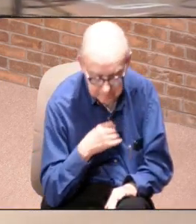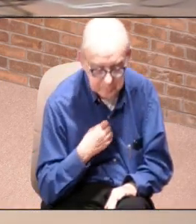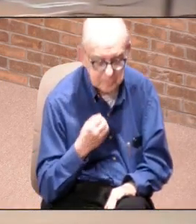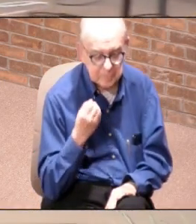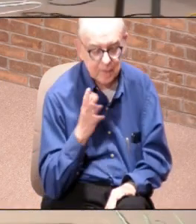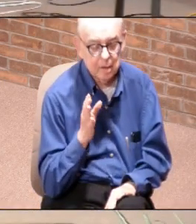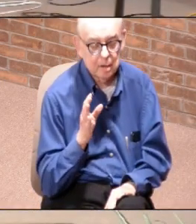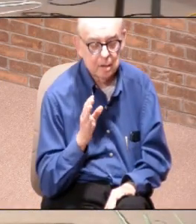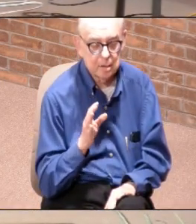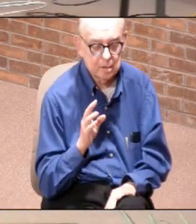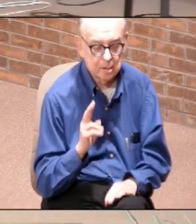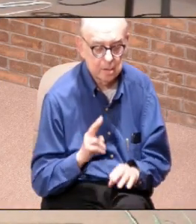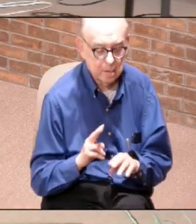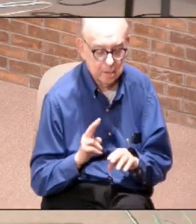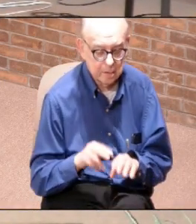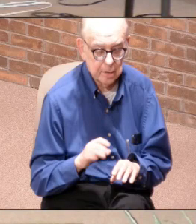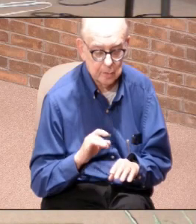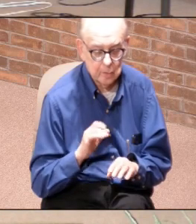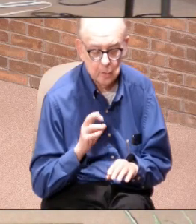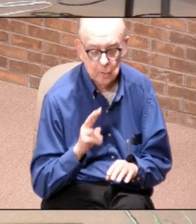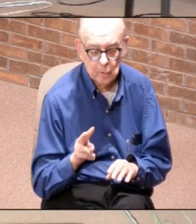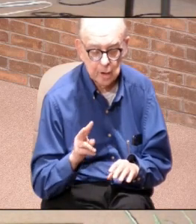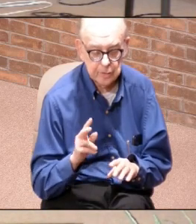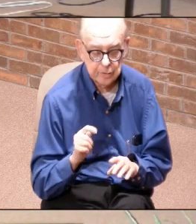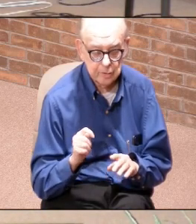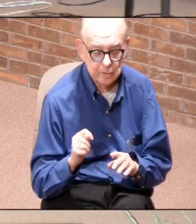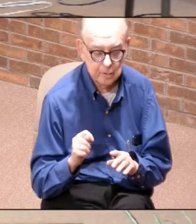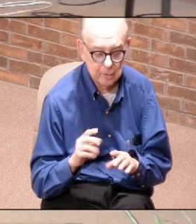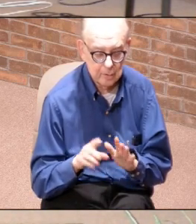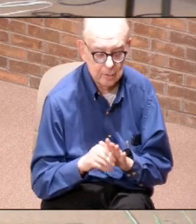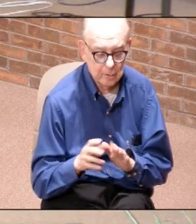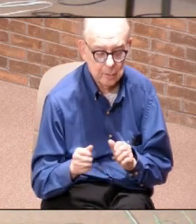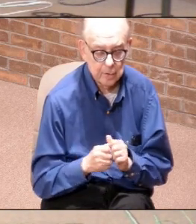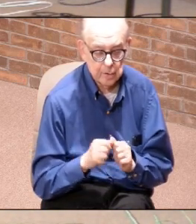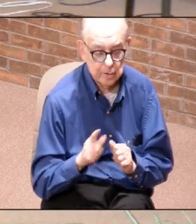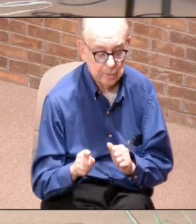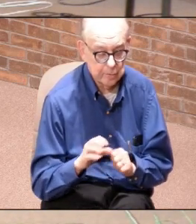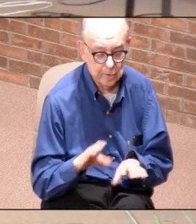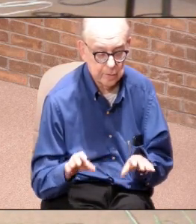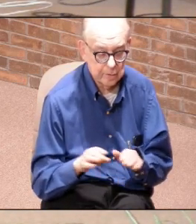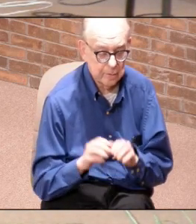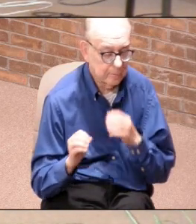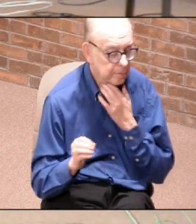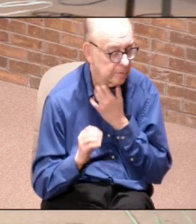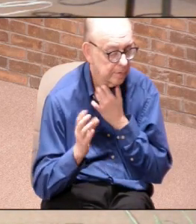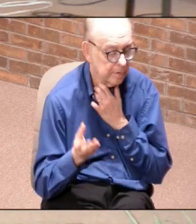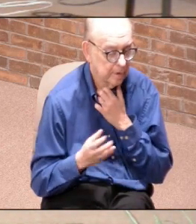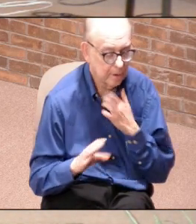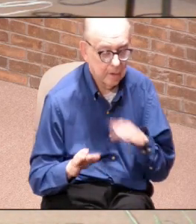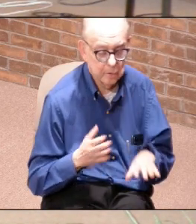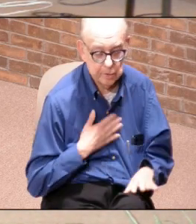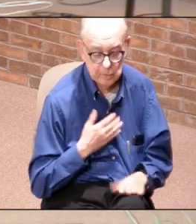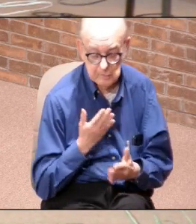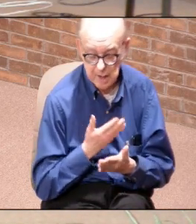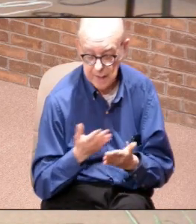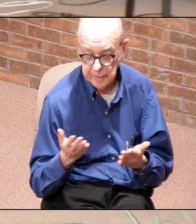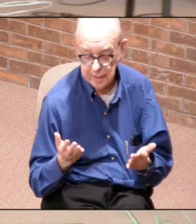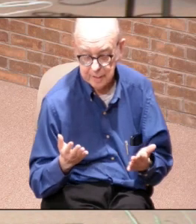I don't want to stay up and watch this movie with them. Y'all are on your own. I just want to do my